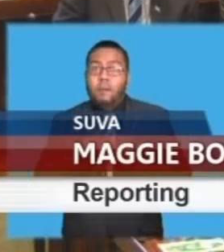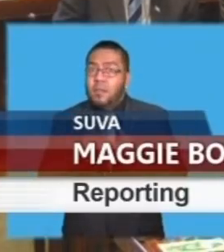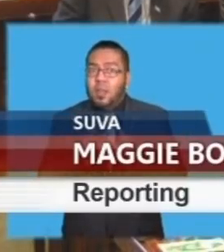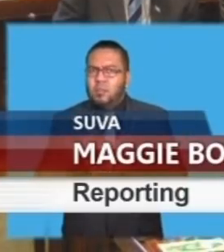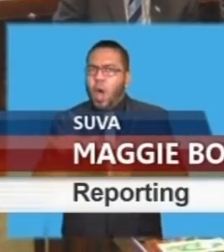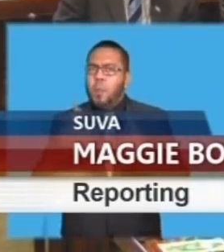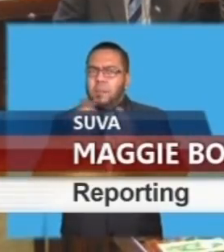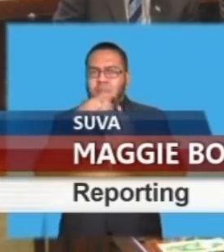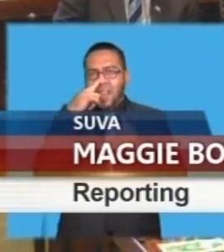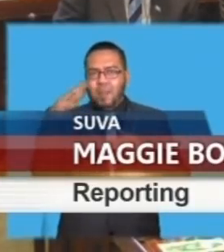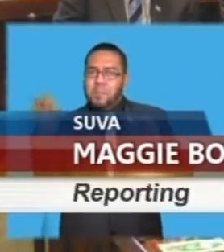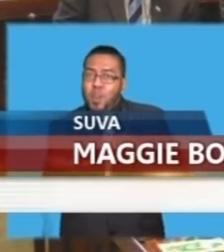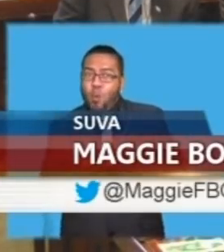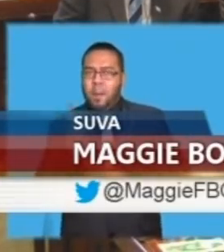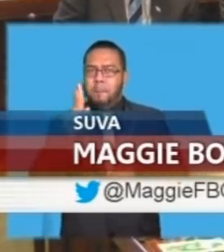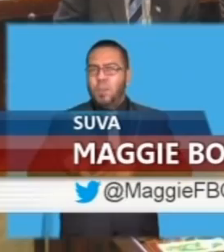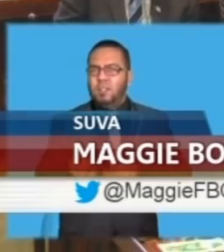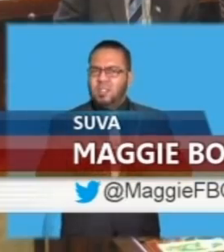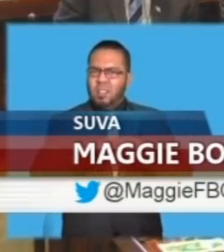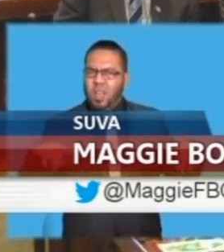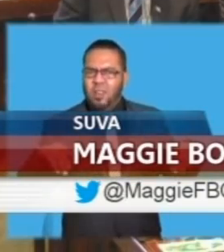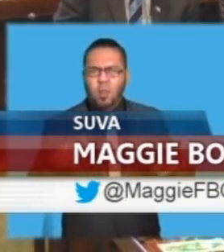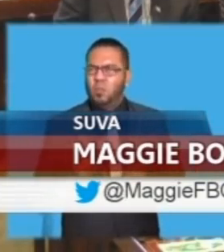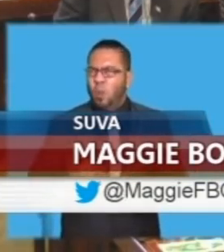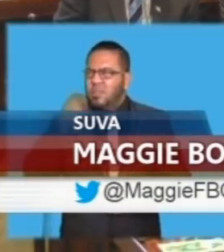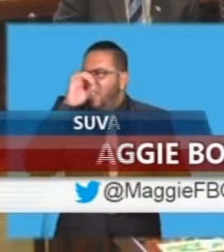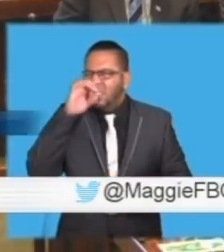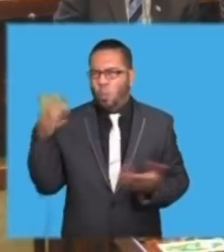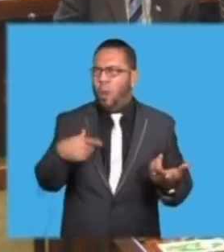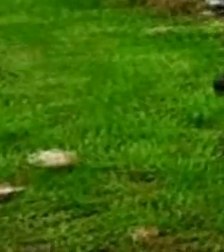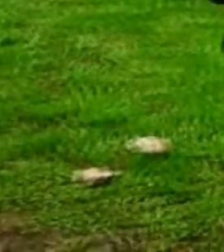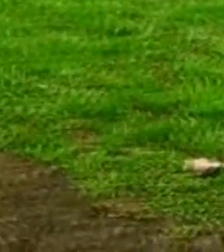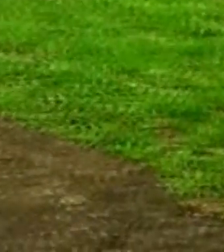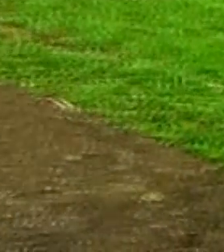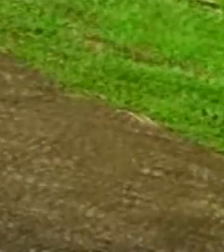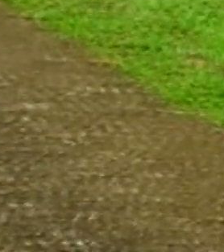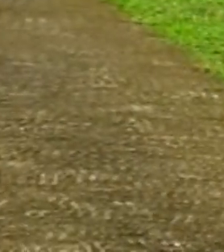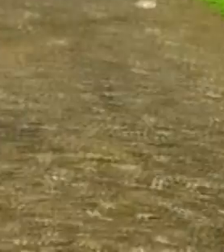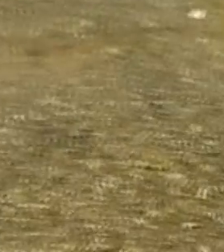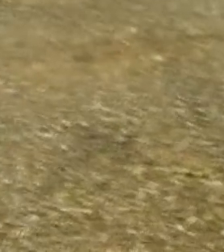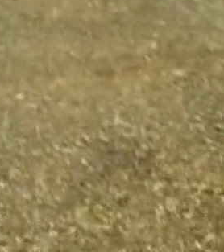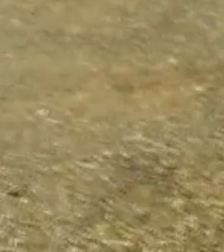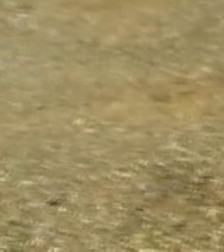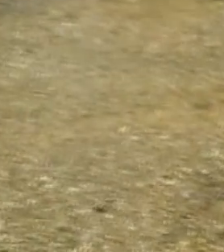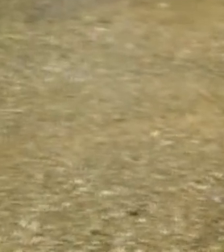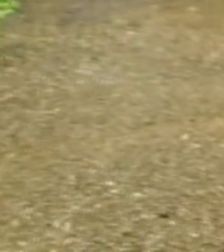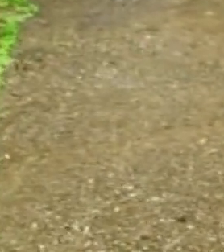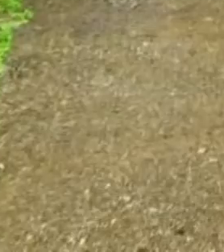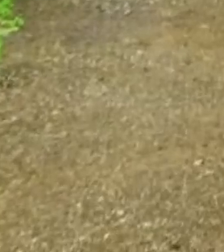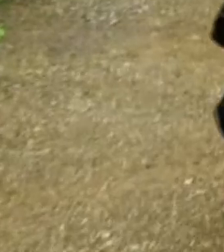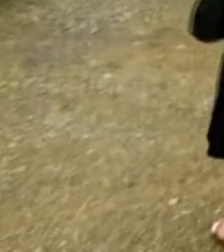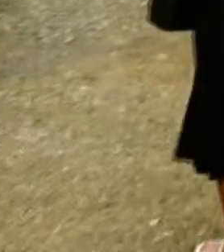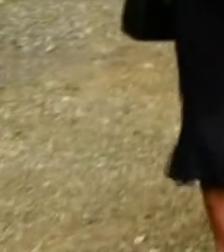people are below the... It was an impassioned exchange between the AG and members of the opposition on why the Bureau of Statistics had not released data